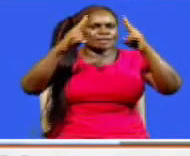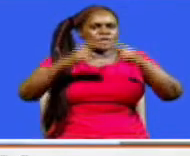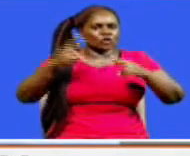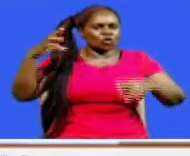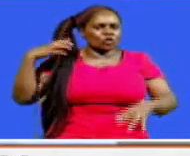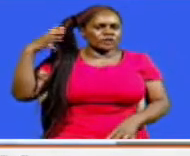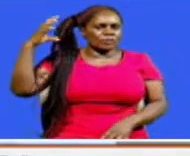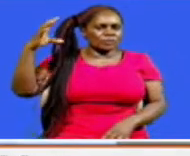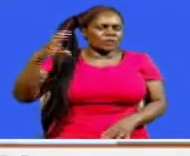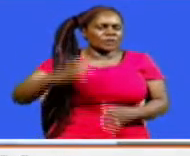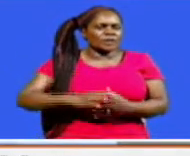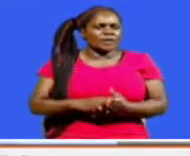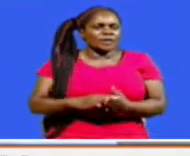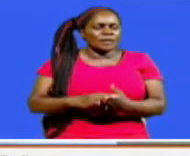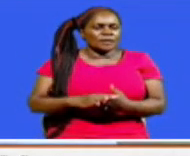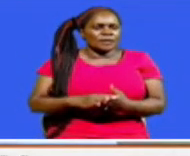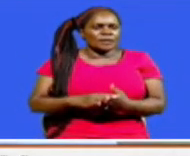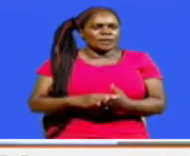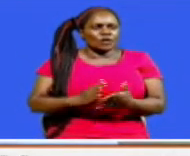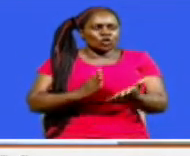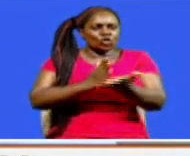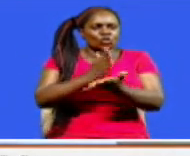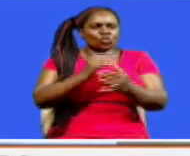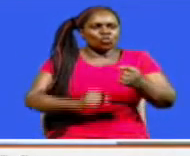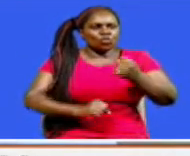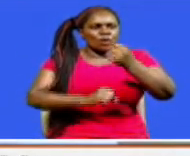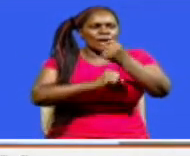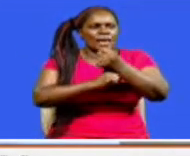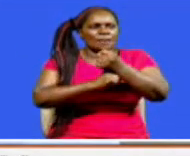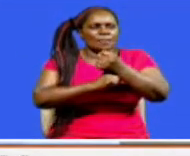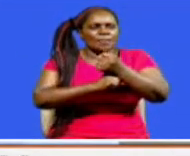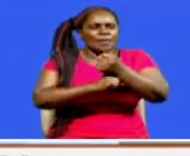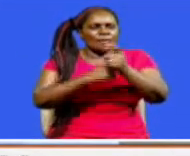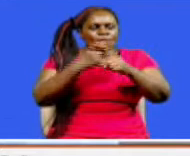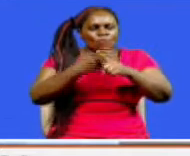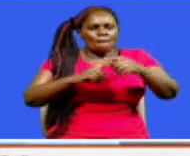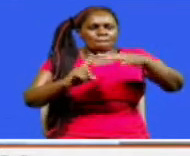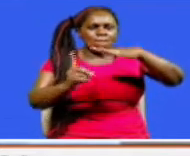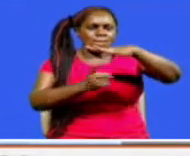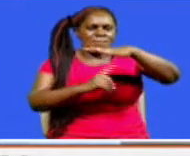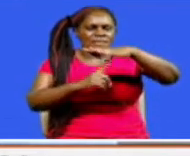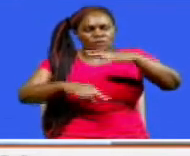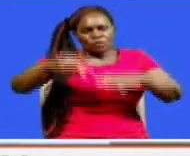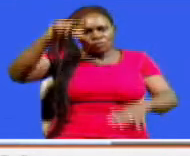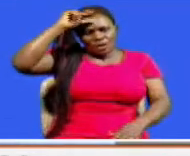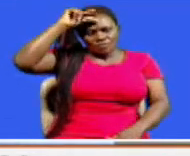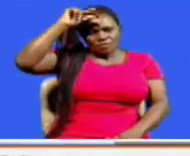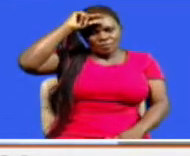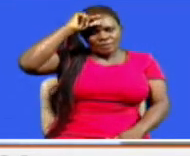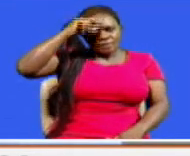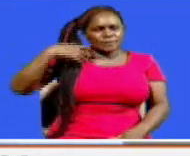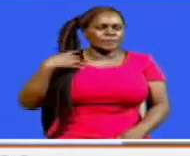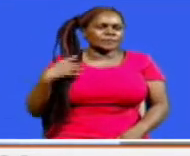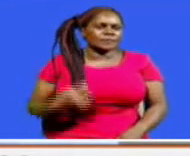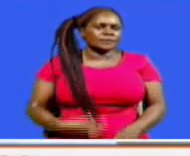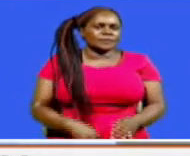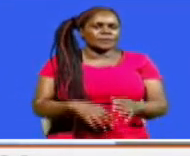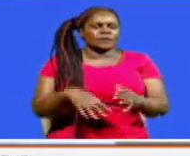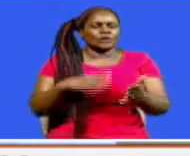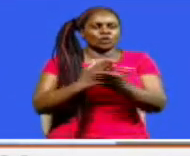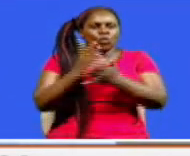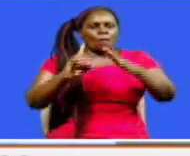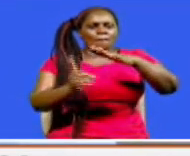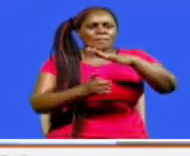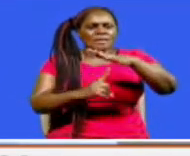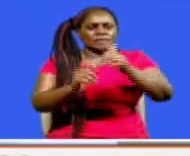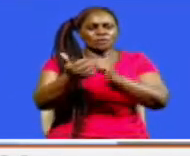championship, courtesy of the massive support we got from the government of the Republic of Kenya through the